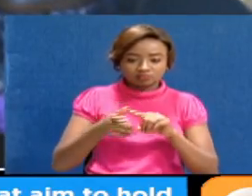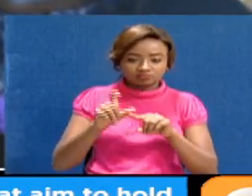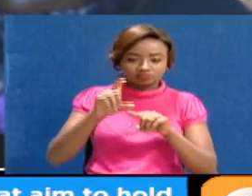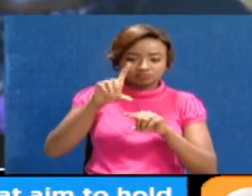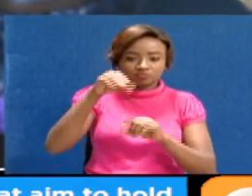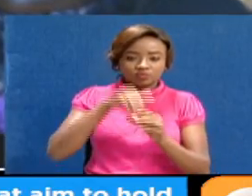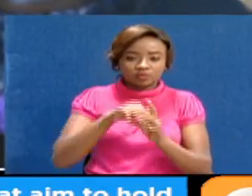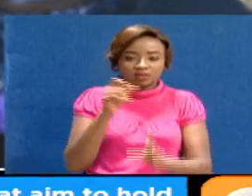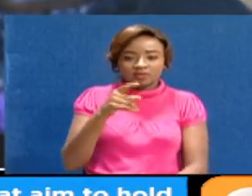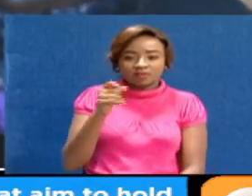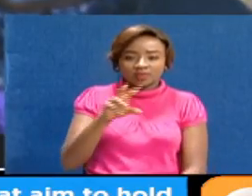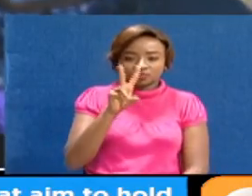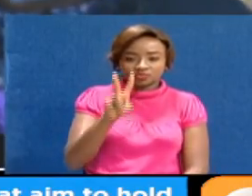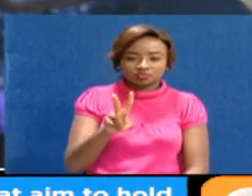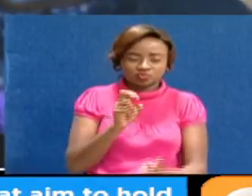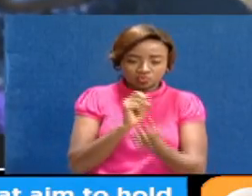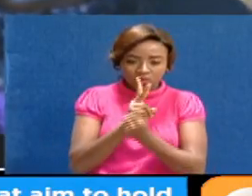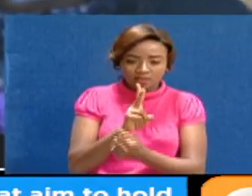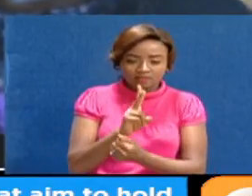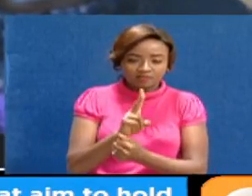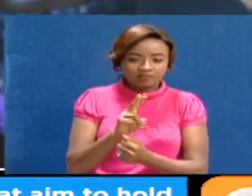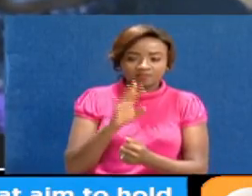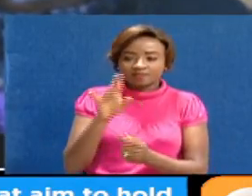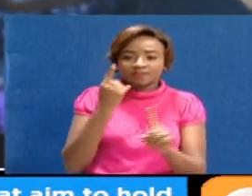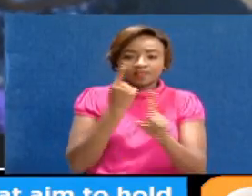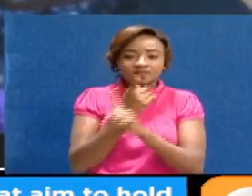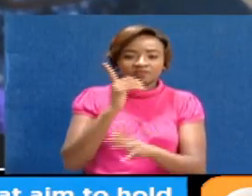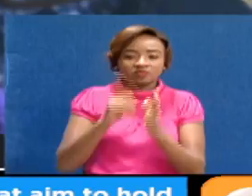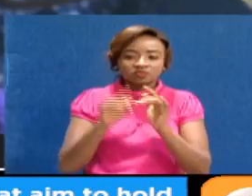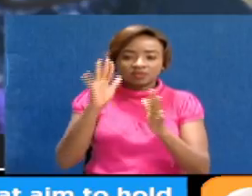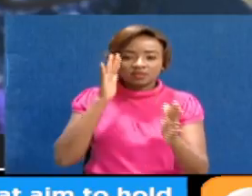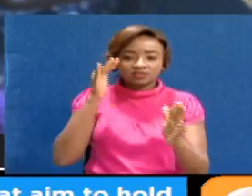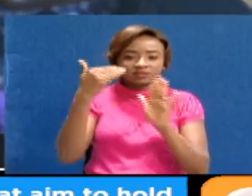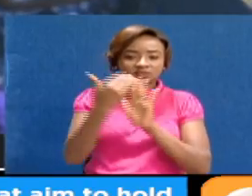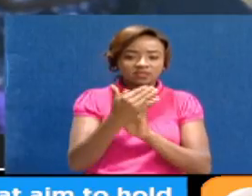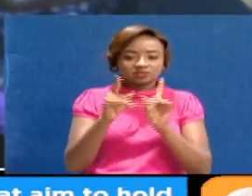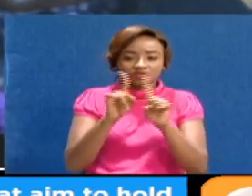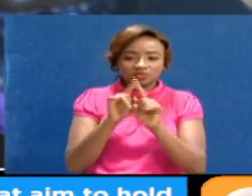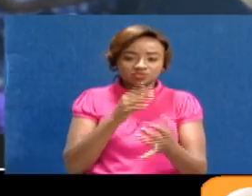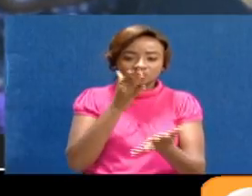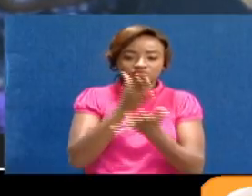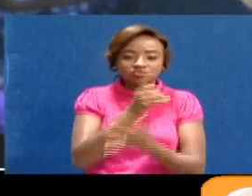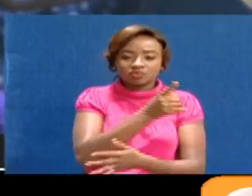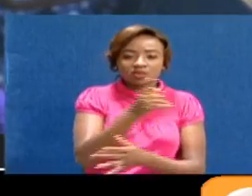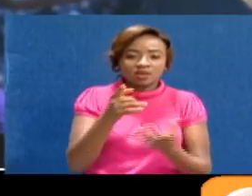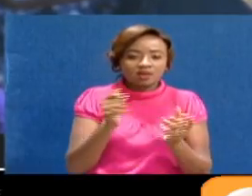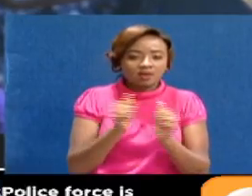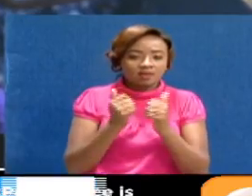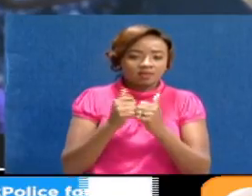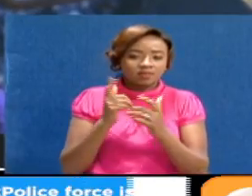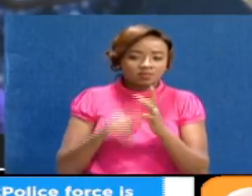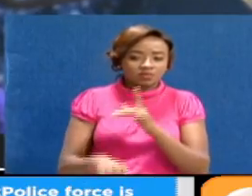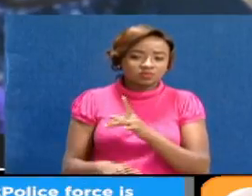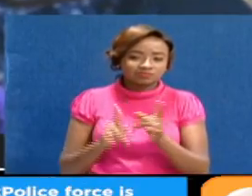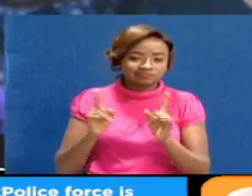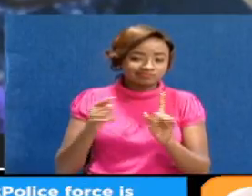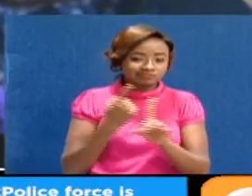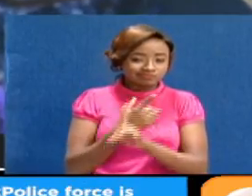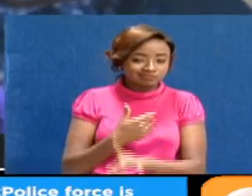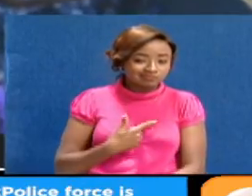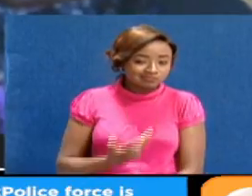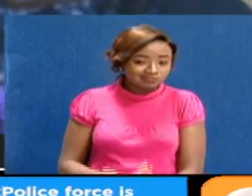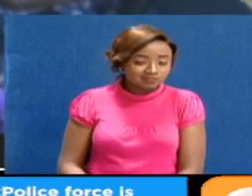last 12 months. What is the difference between this perception and the reality on the ground, really?